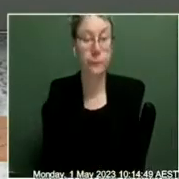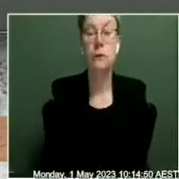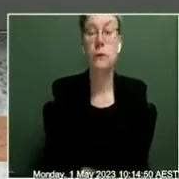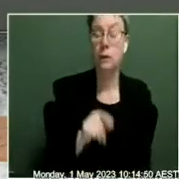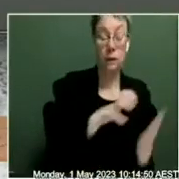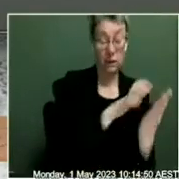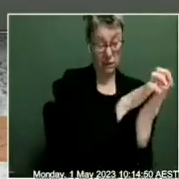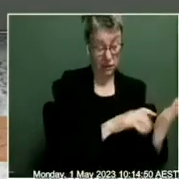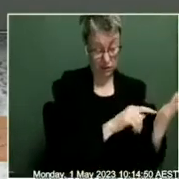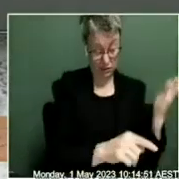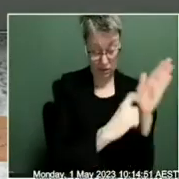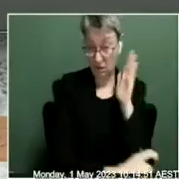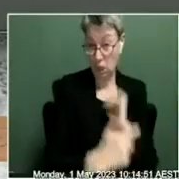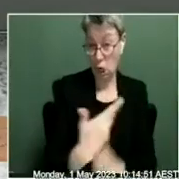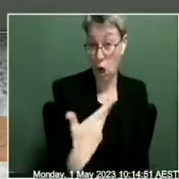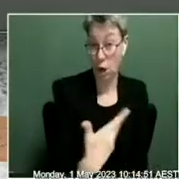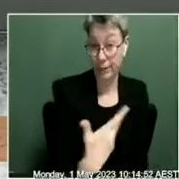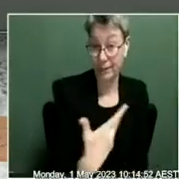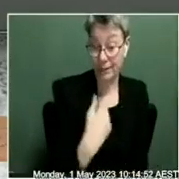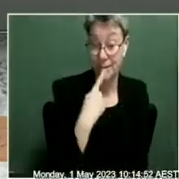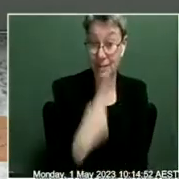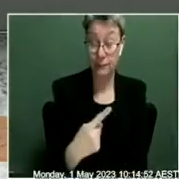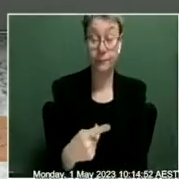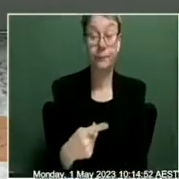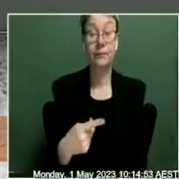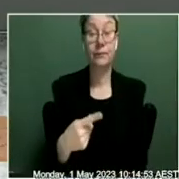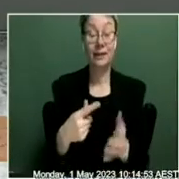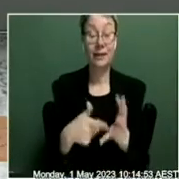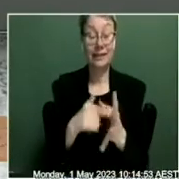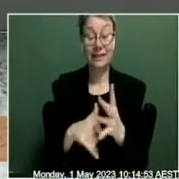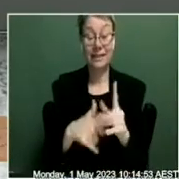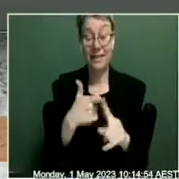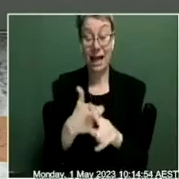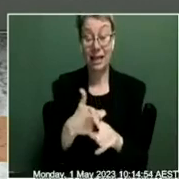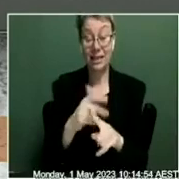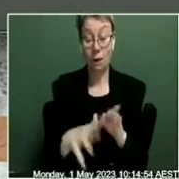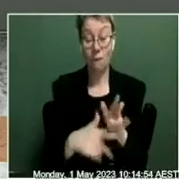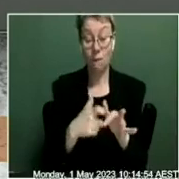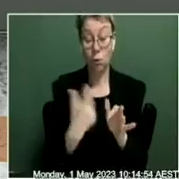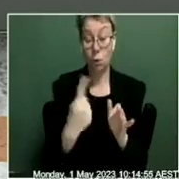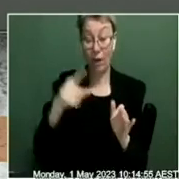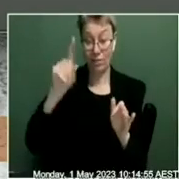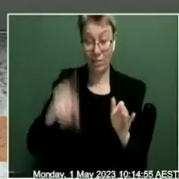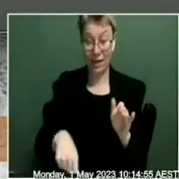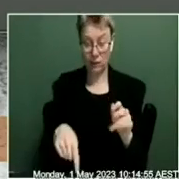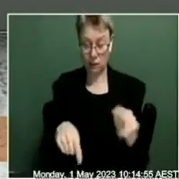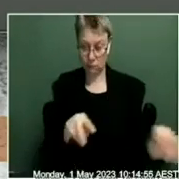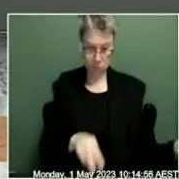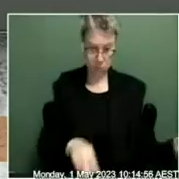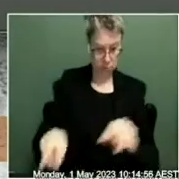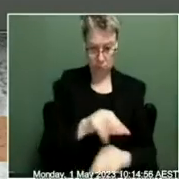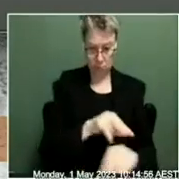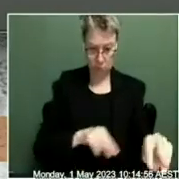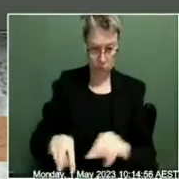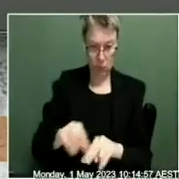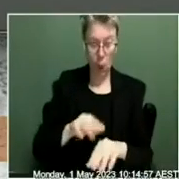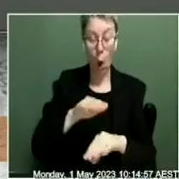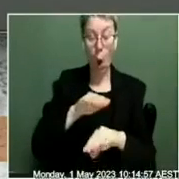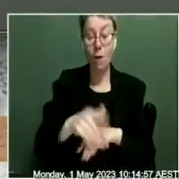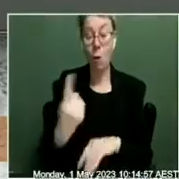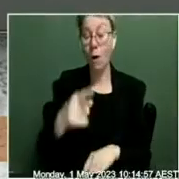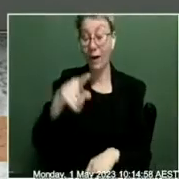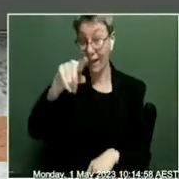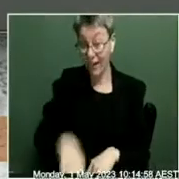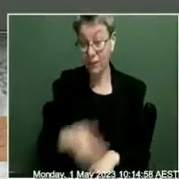to the attention of child protection as a result of parental mental health issues in combination with other risk factors, and